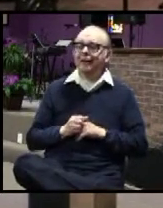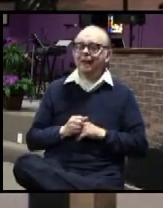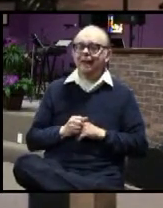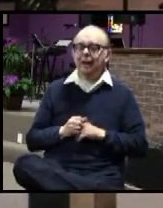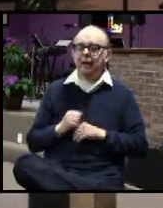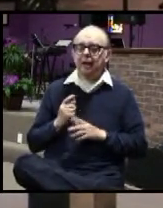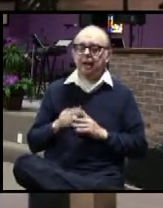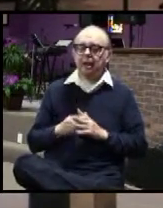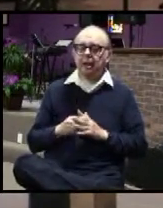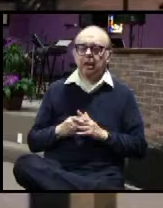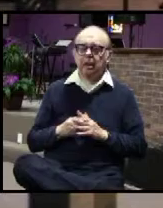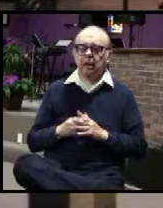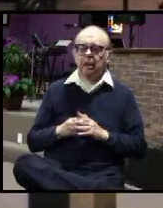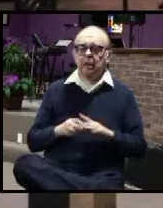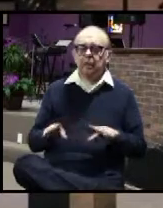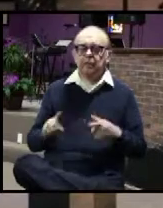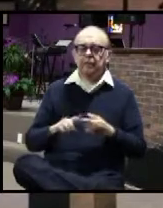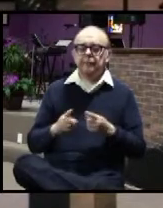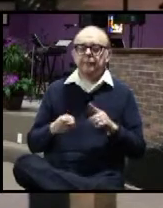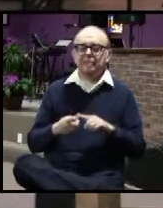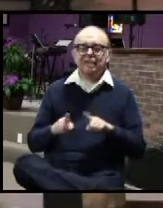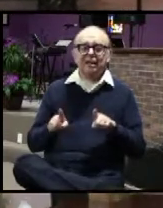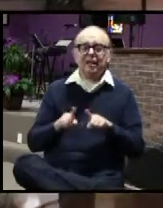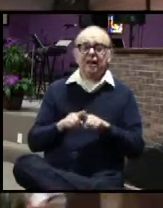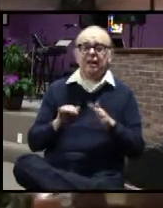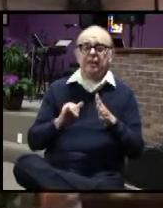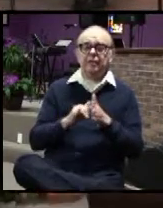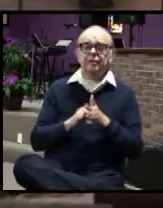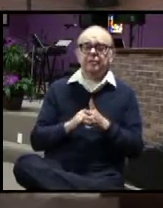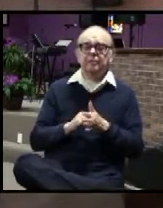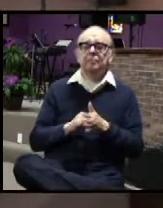We begin to start treating our friends like this.